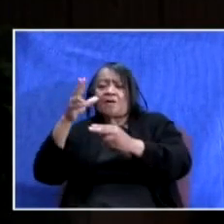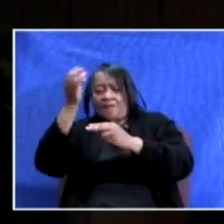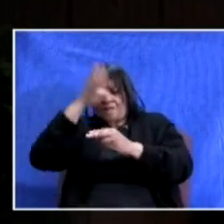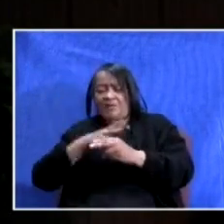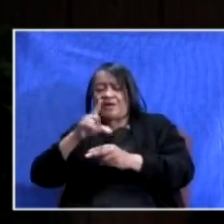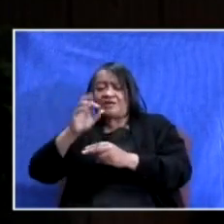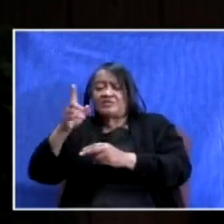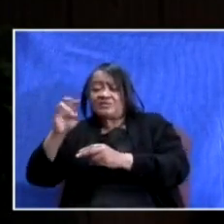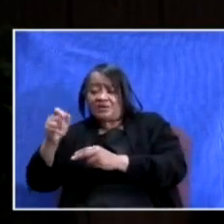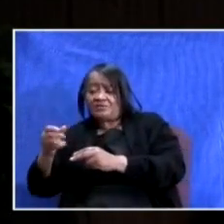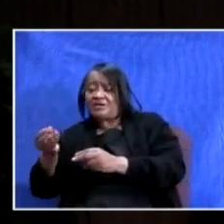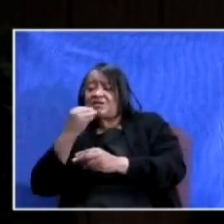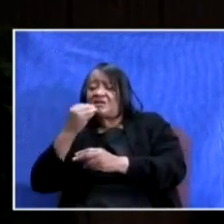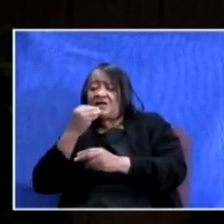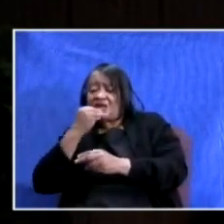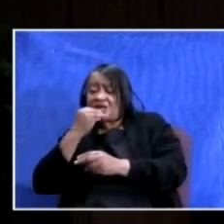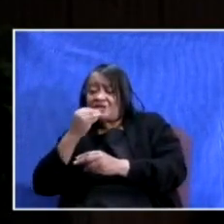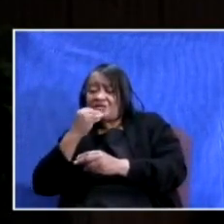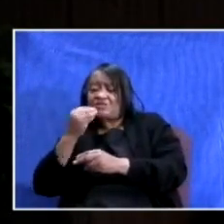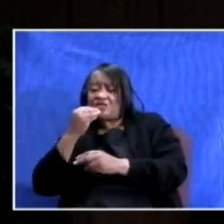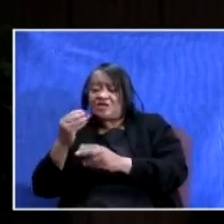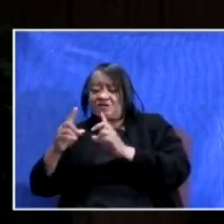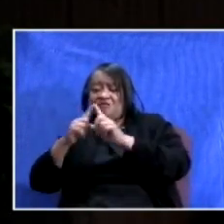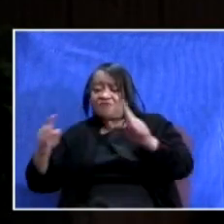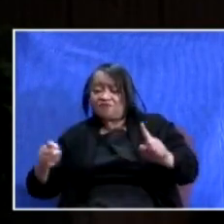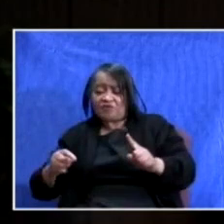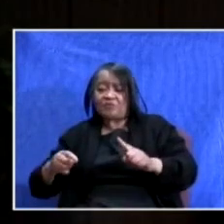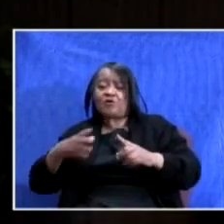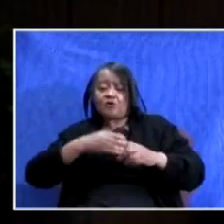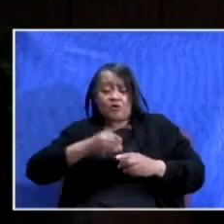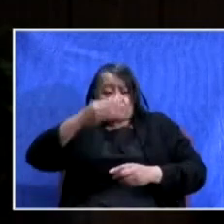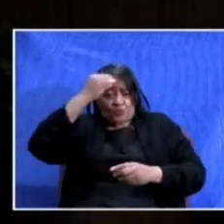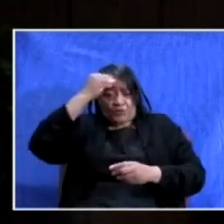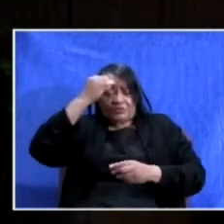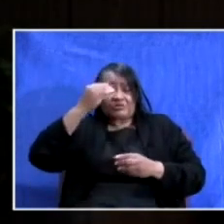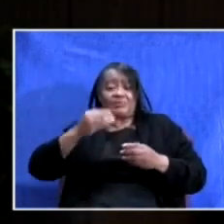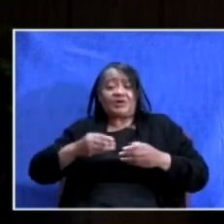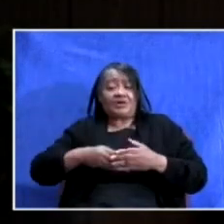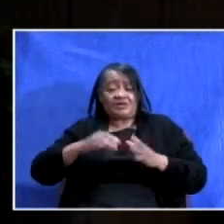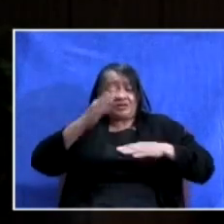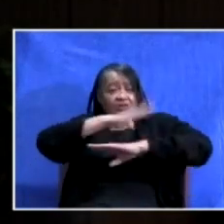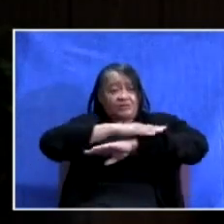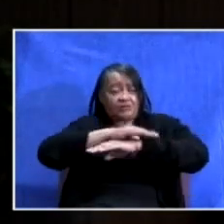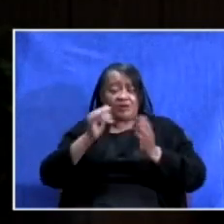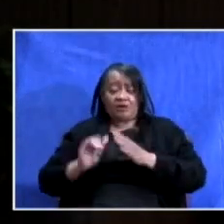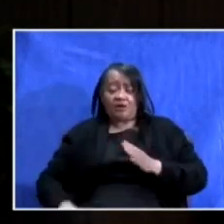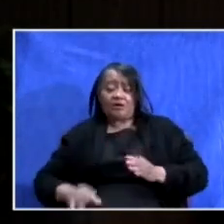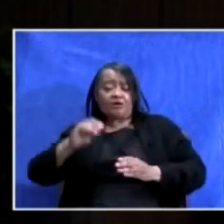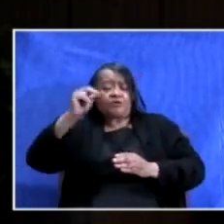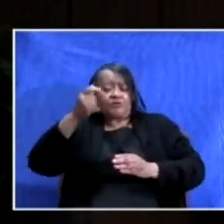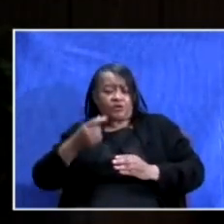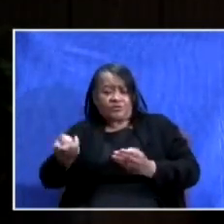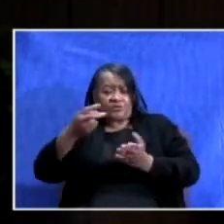what fell from the rich man's table. Even the dogs came and licked his sores. The time came when the beggar died.